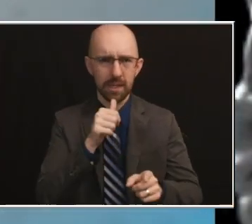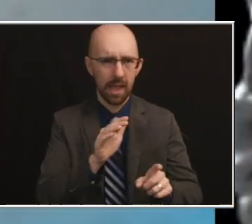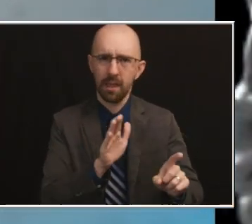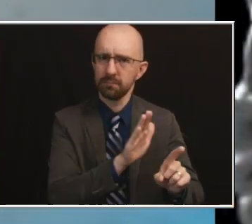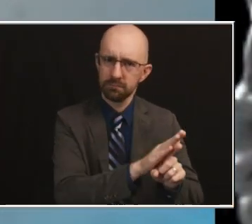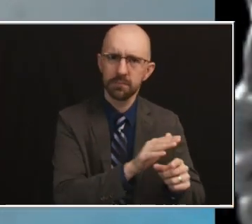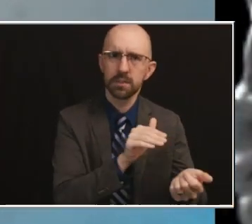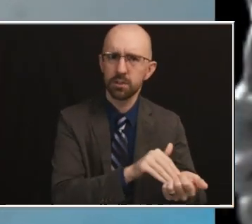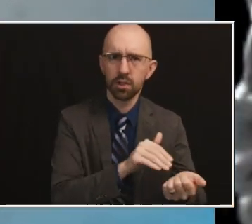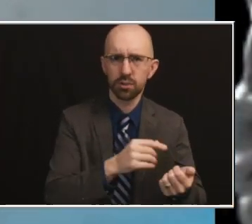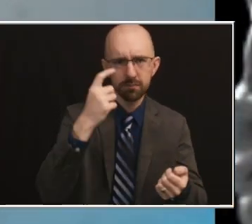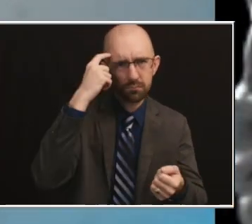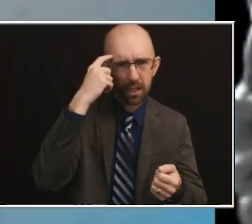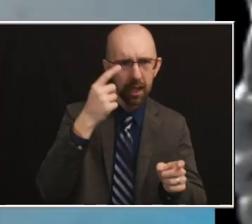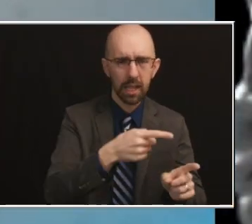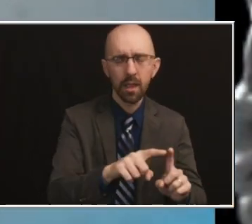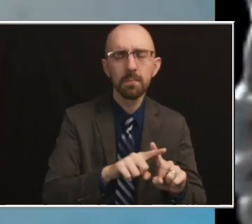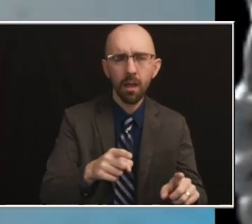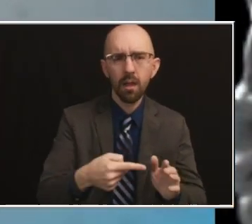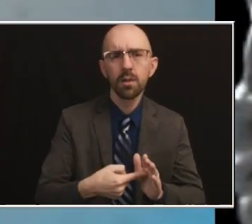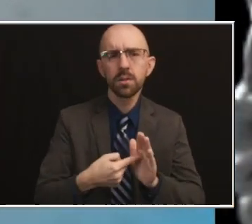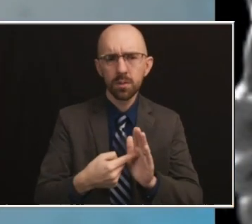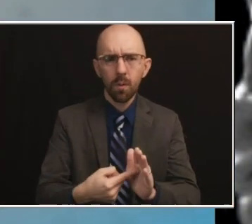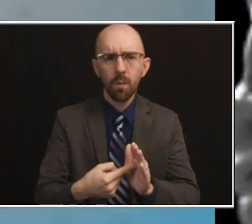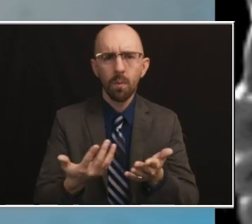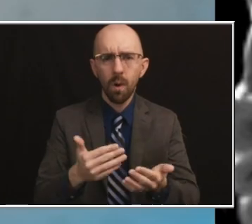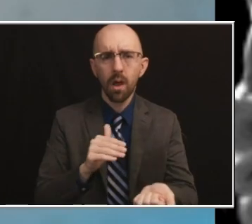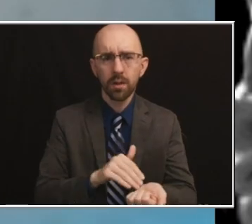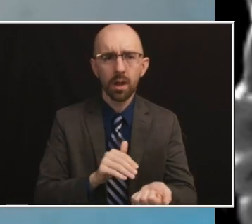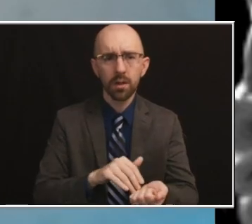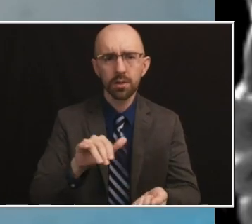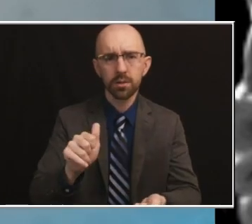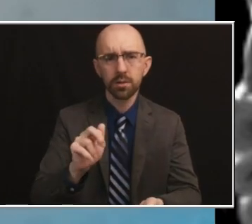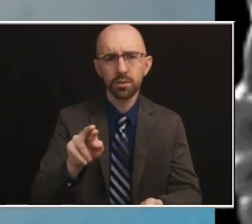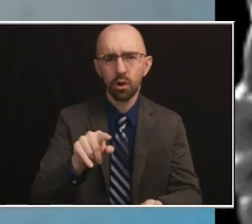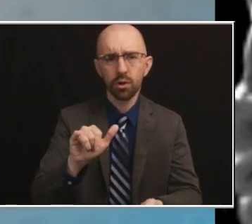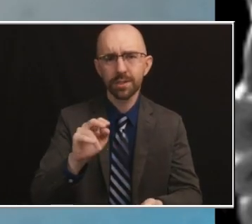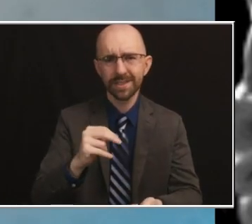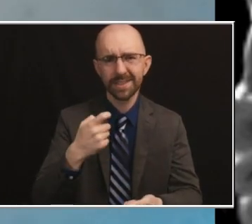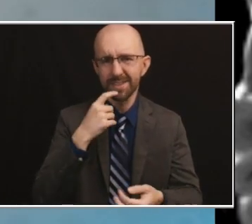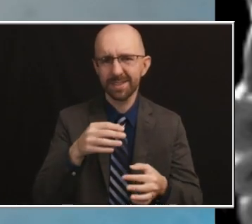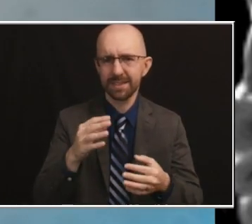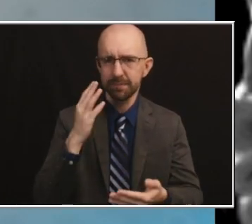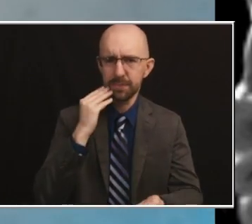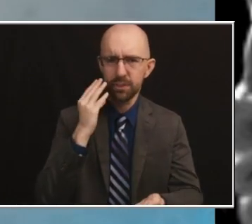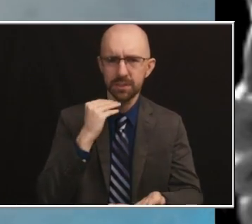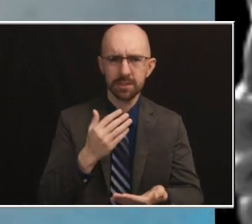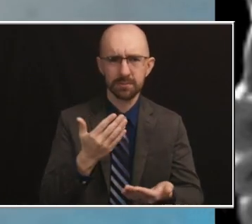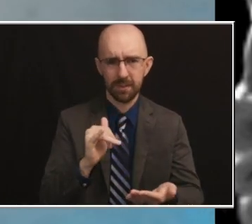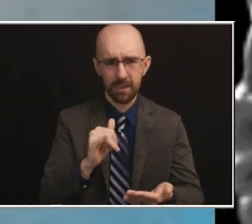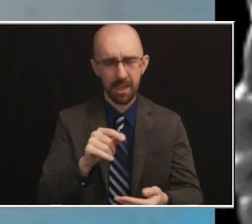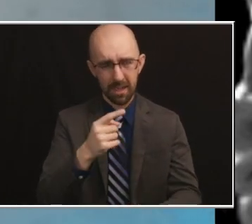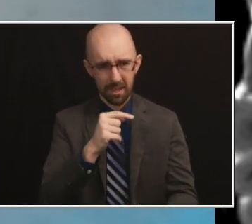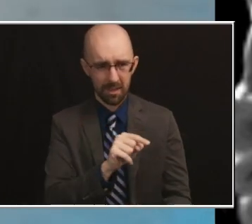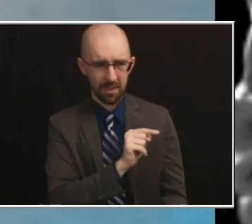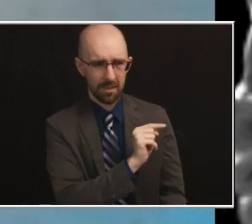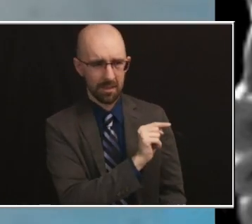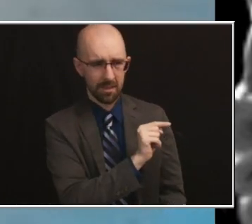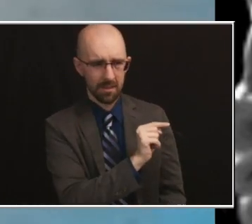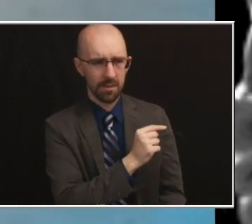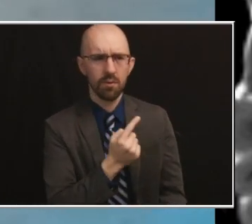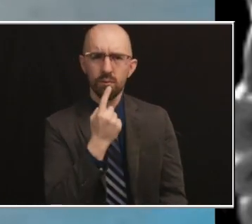Jarzen's brain, but it does show what Dr. Jarzen was experiencing. Now, Dr. Landazuri, I just see that little red